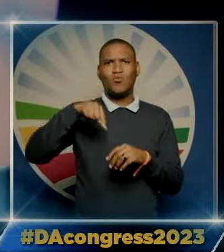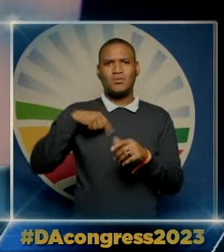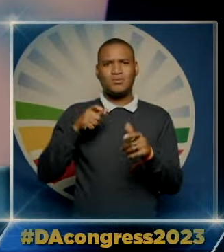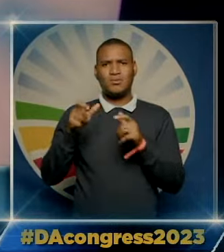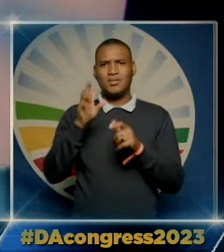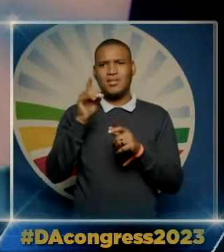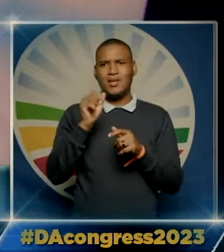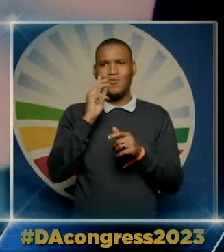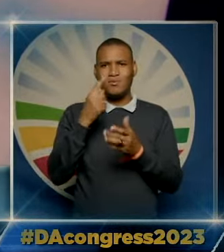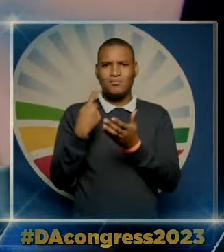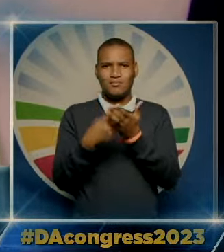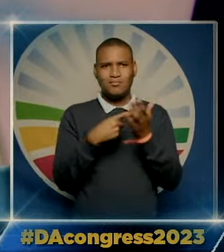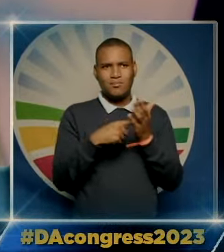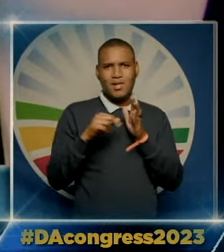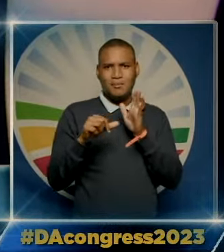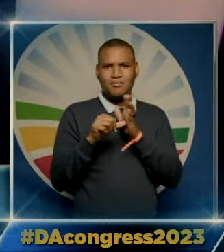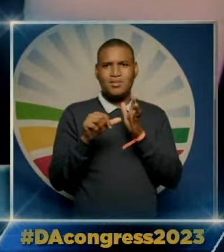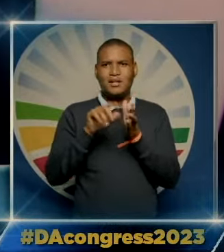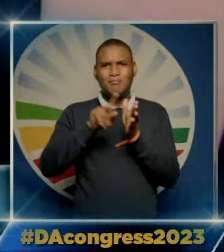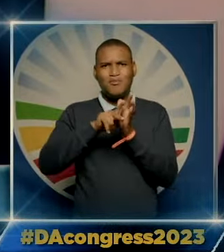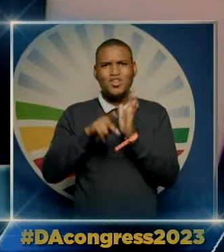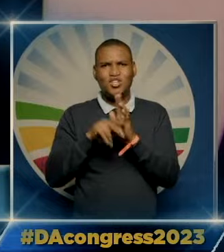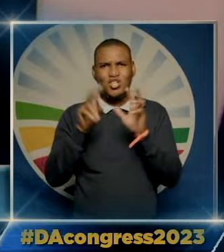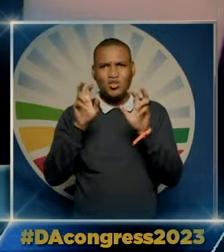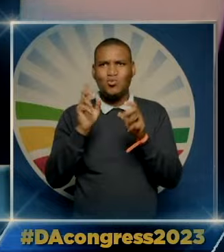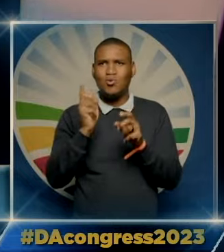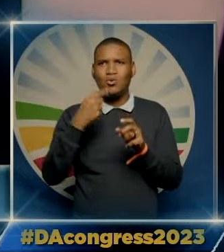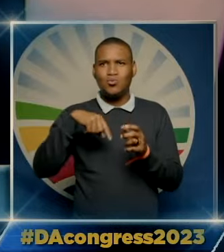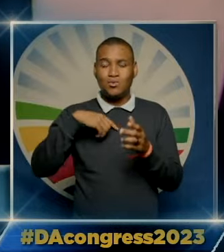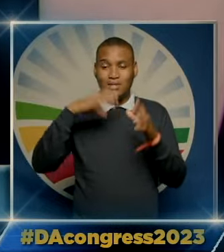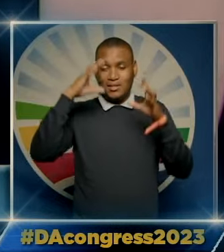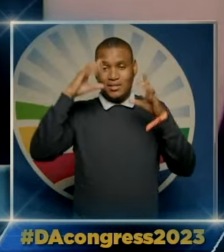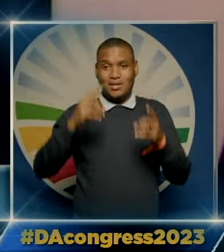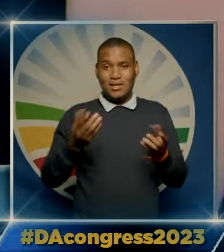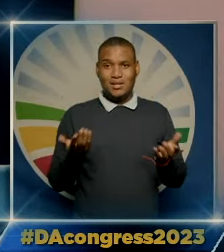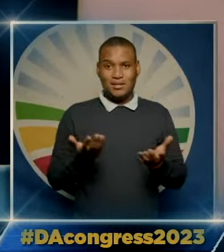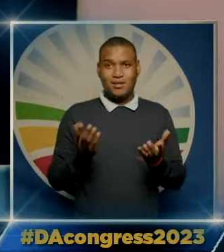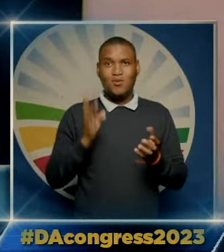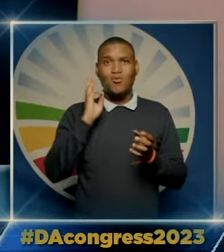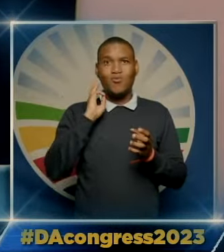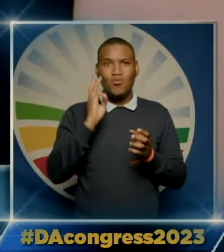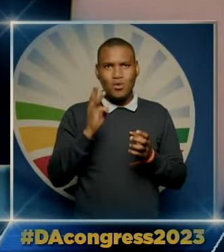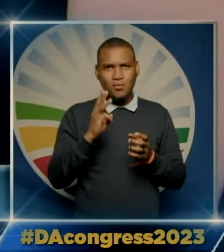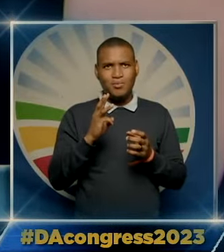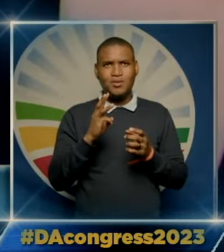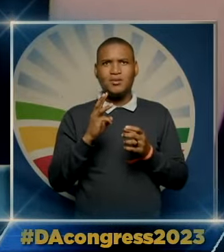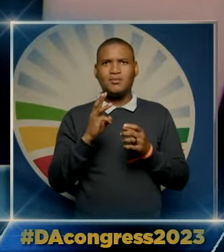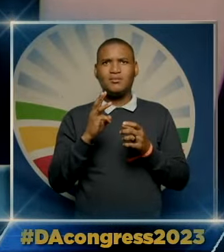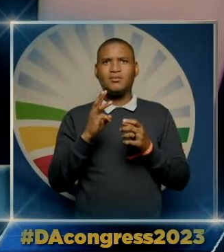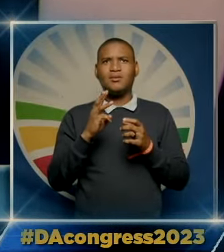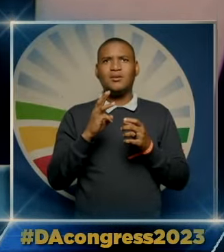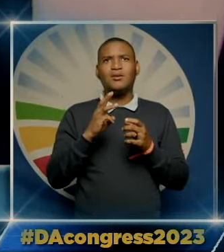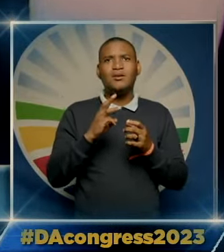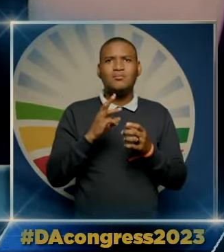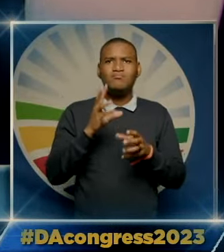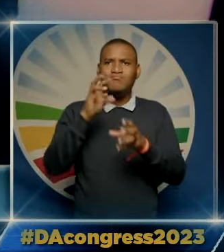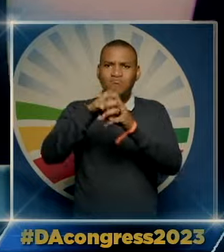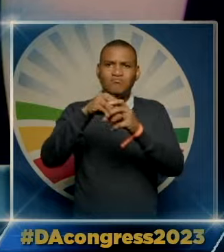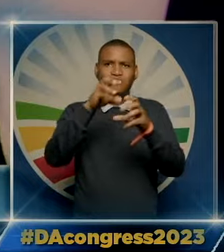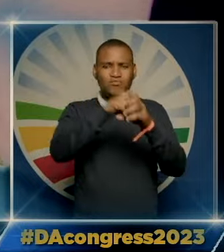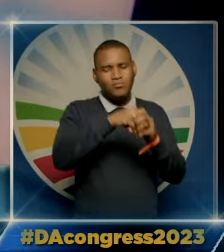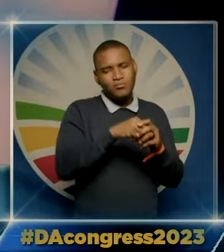be discussing important policy issues, and what we decide here is going to feed into the future of many of the governments